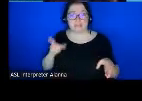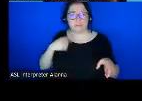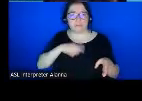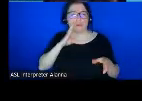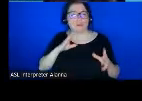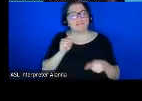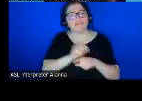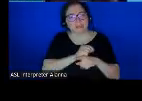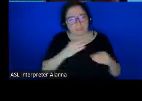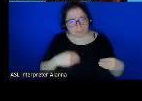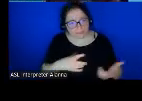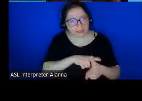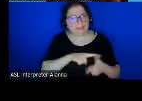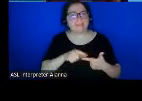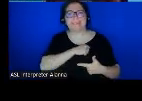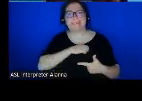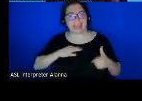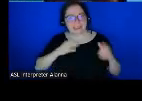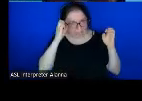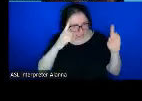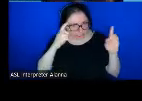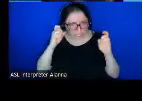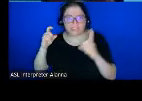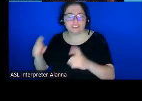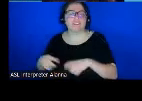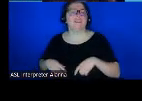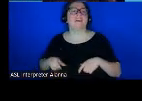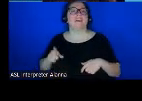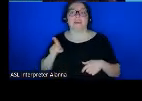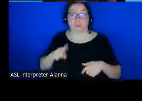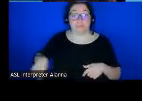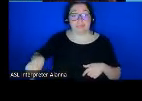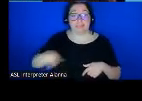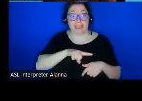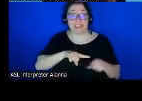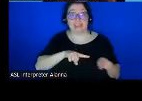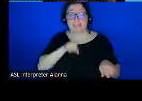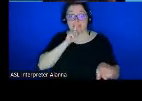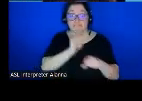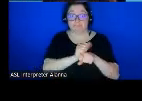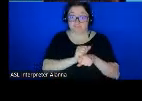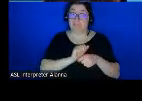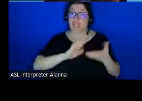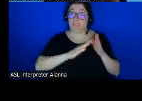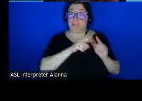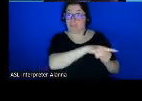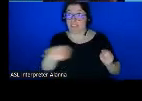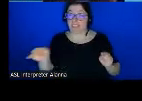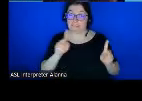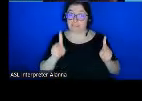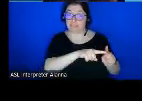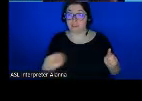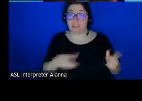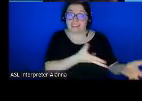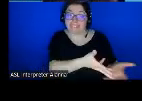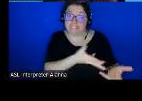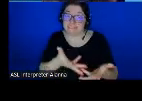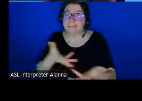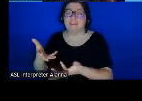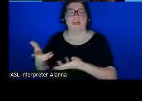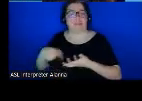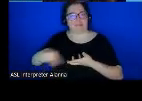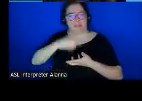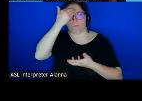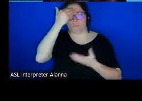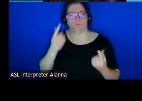organizations that have that direct contact and really building their expertise and knowledge of what's in this new law a